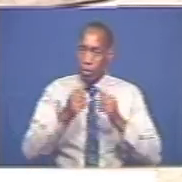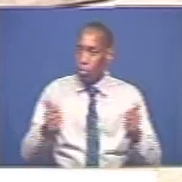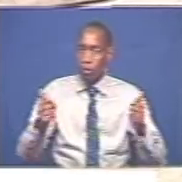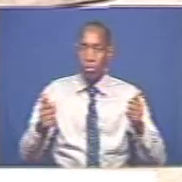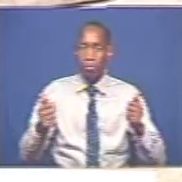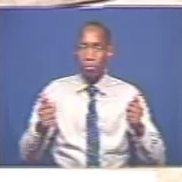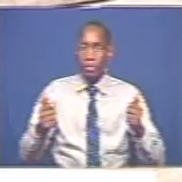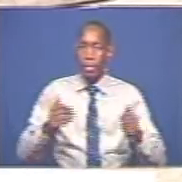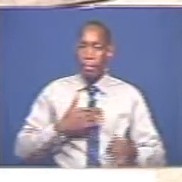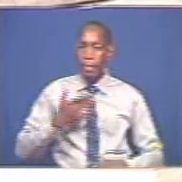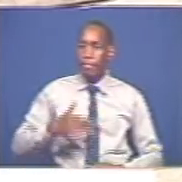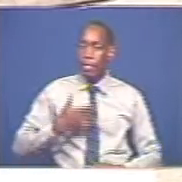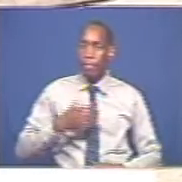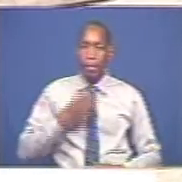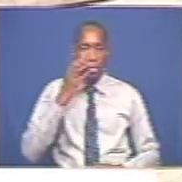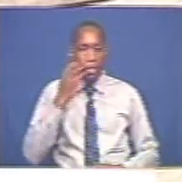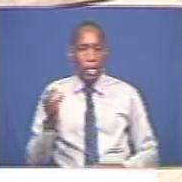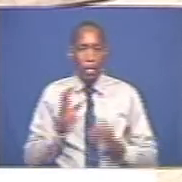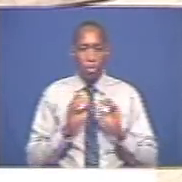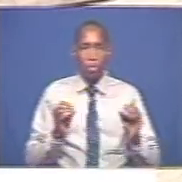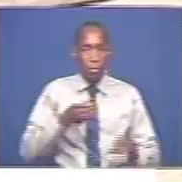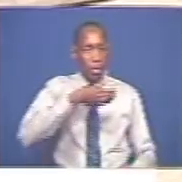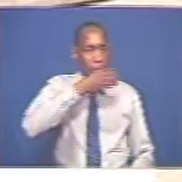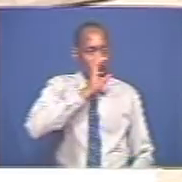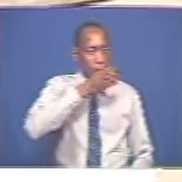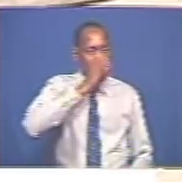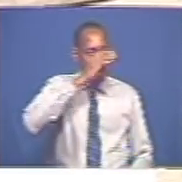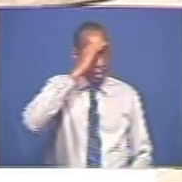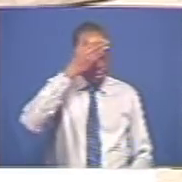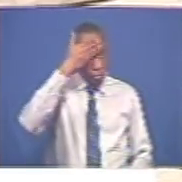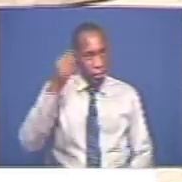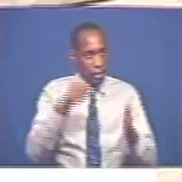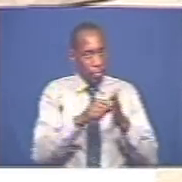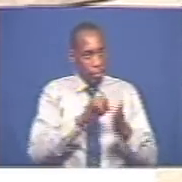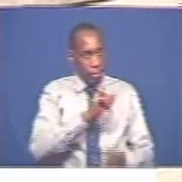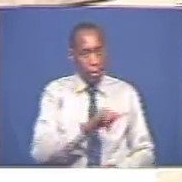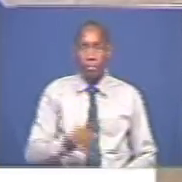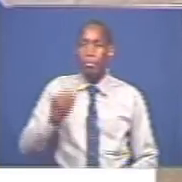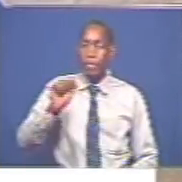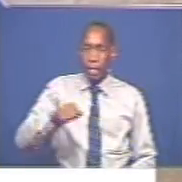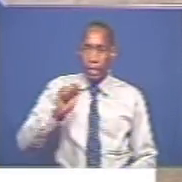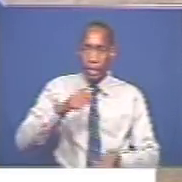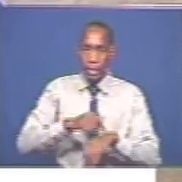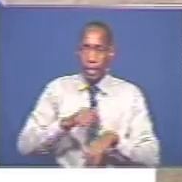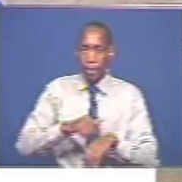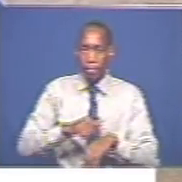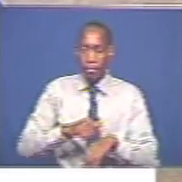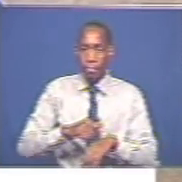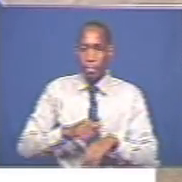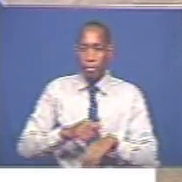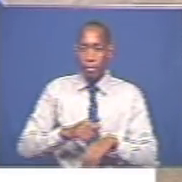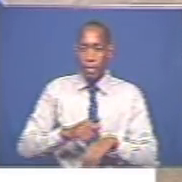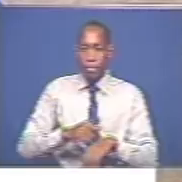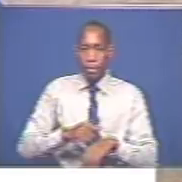would not feel so sad. You drank alcohol and you forgot your problems? Yeah. Mm-hmm. Of course, when you get sober, it comes back again.